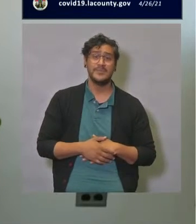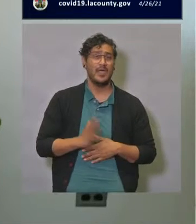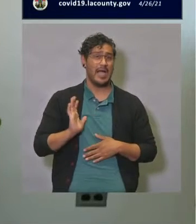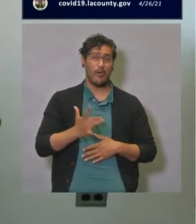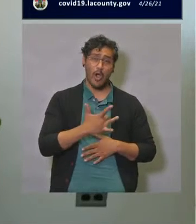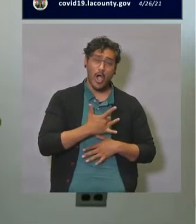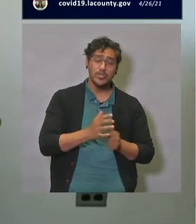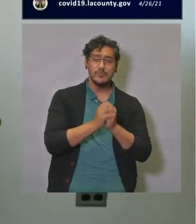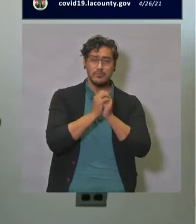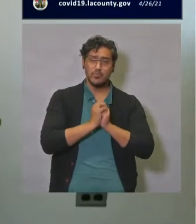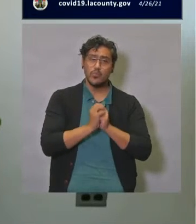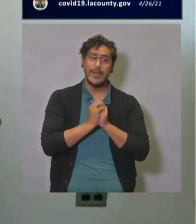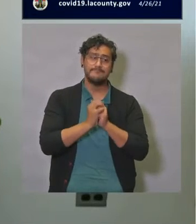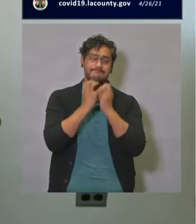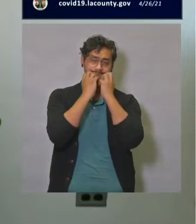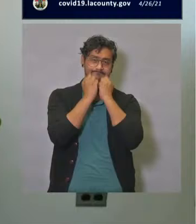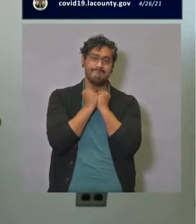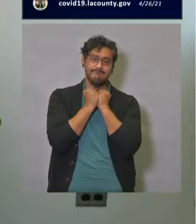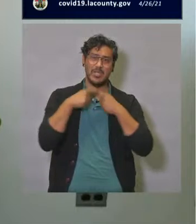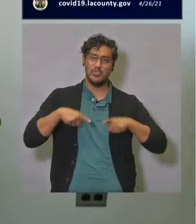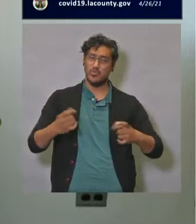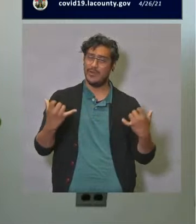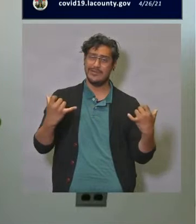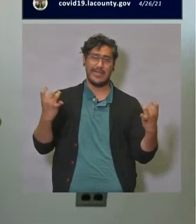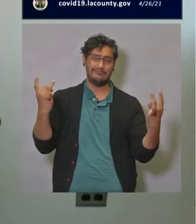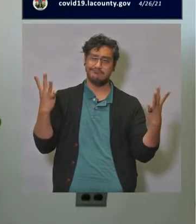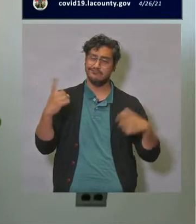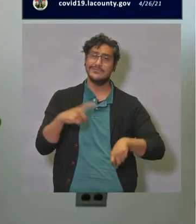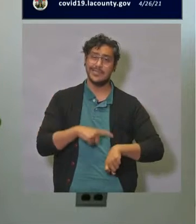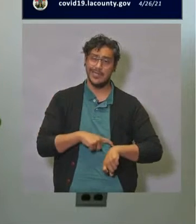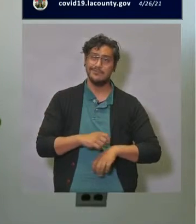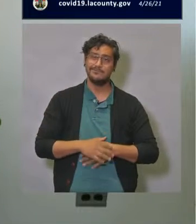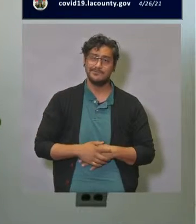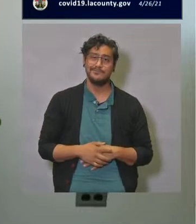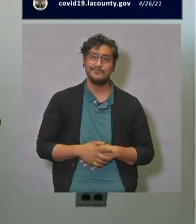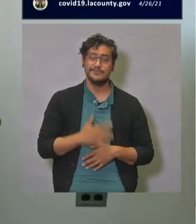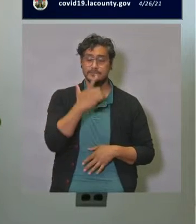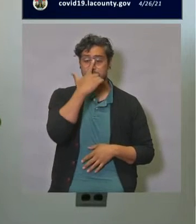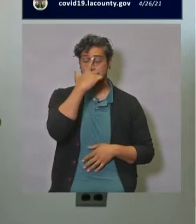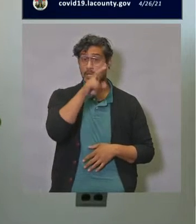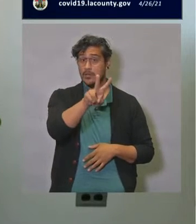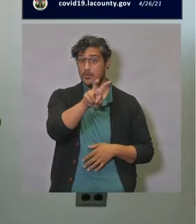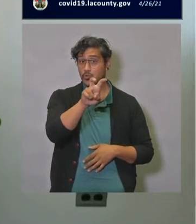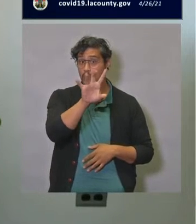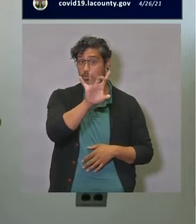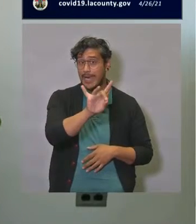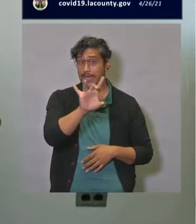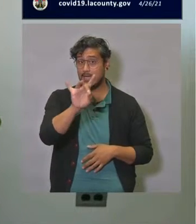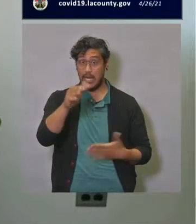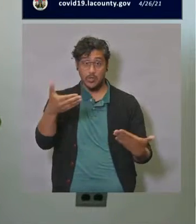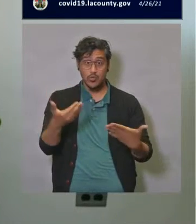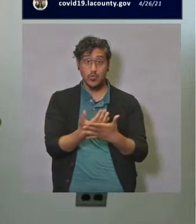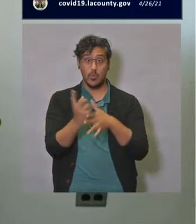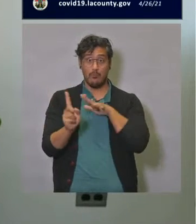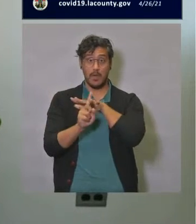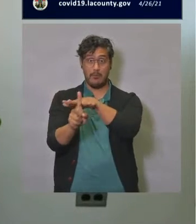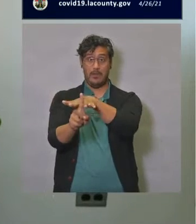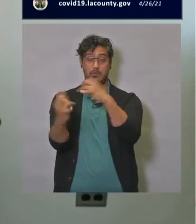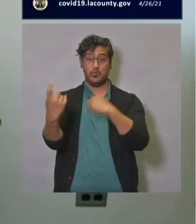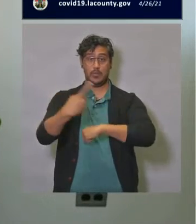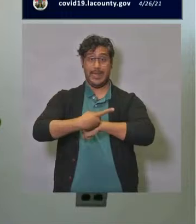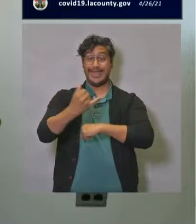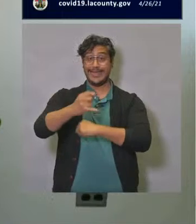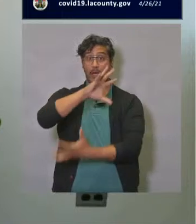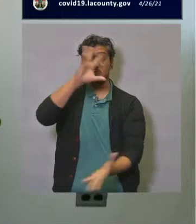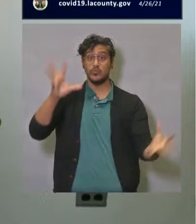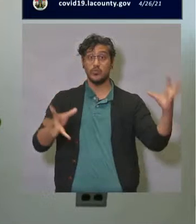our prayers during this time of great sorrow. We're reporting 288 new cases today, and that brings the